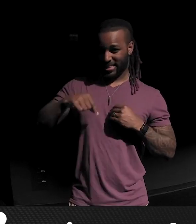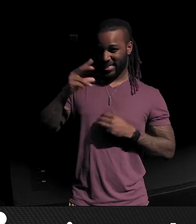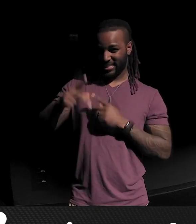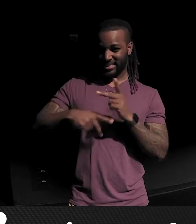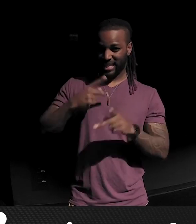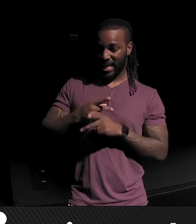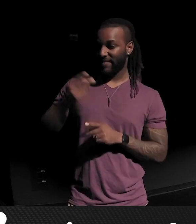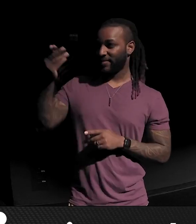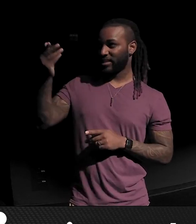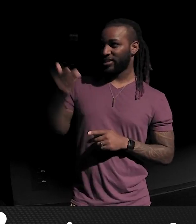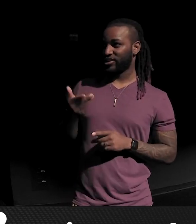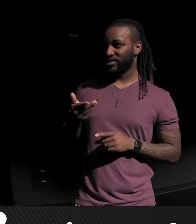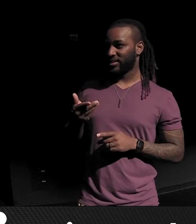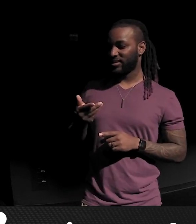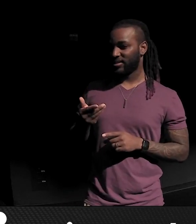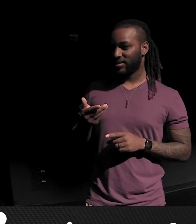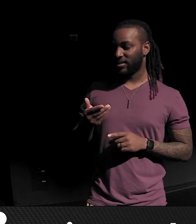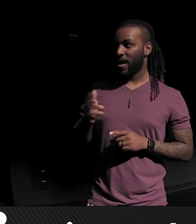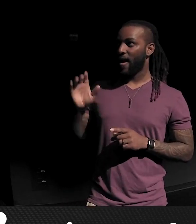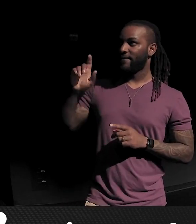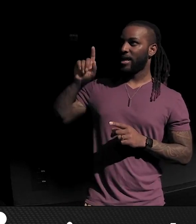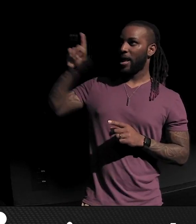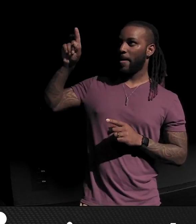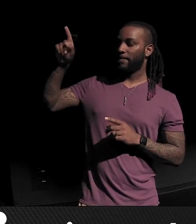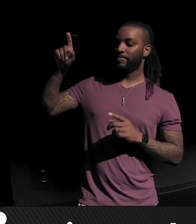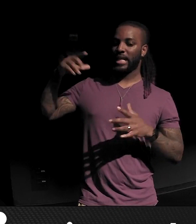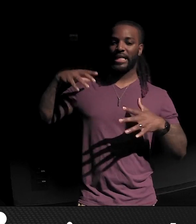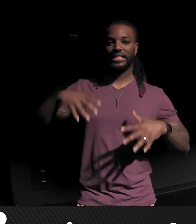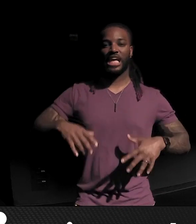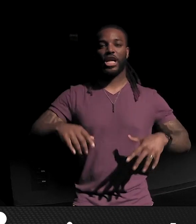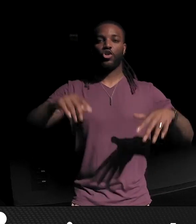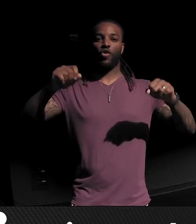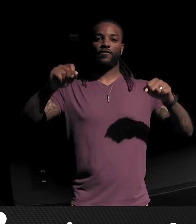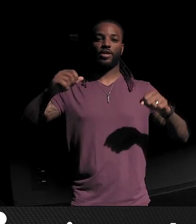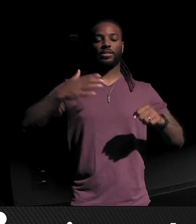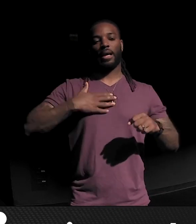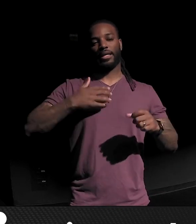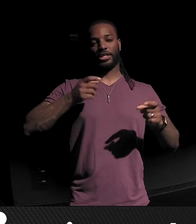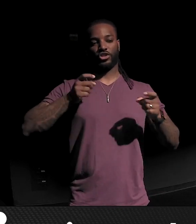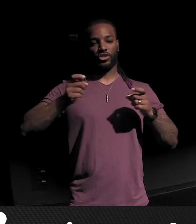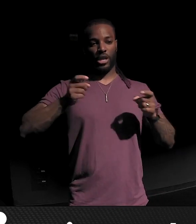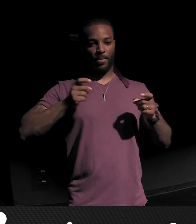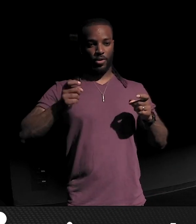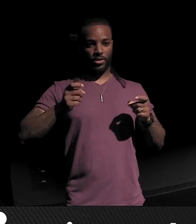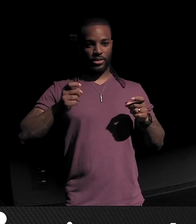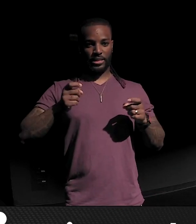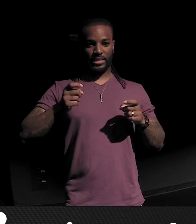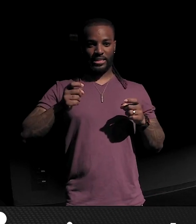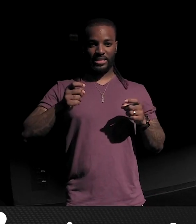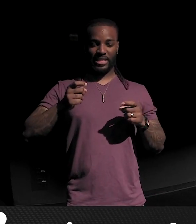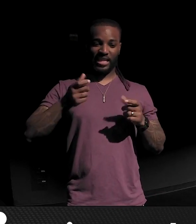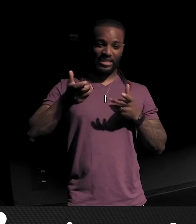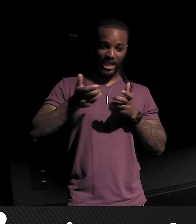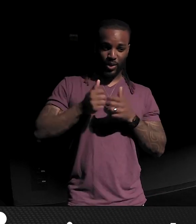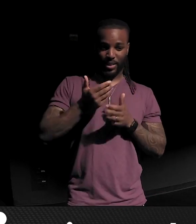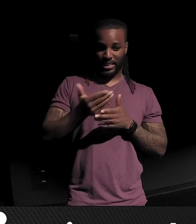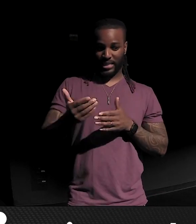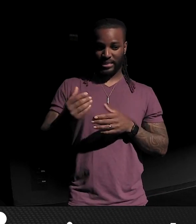invitation of him taking over as my shepherd, dealing with the things that make me anxious,